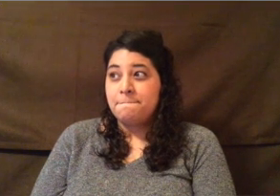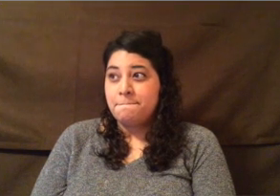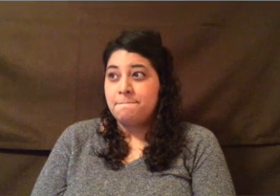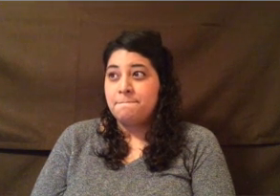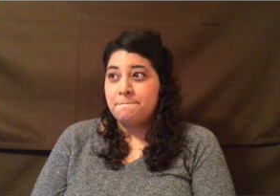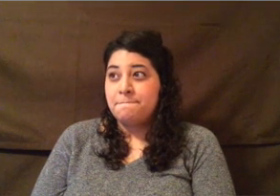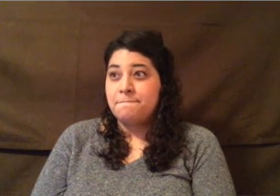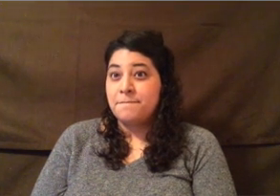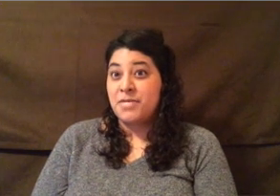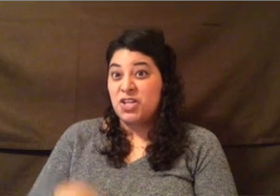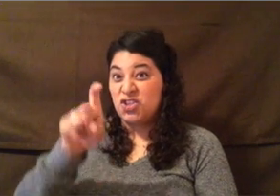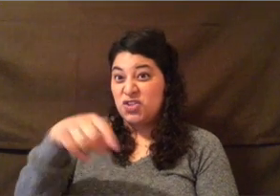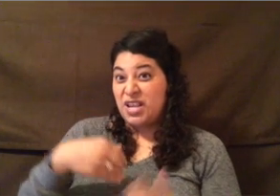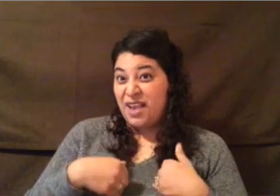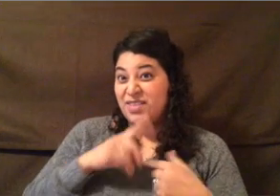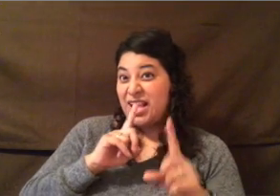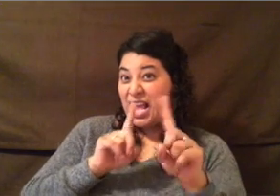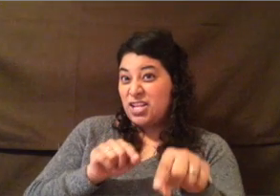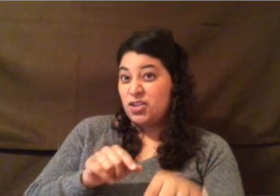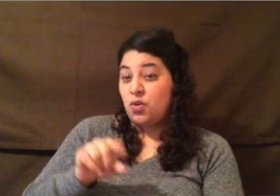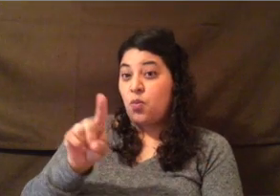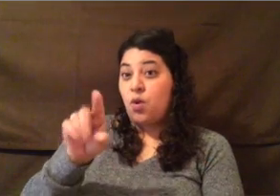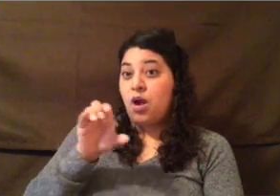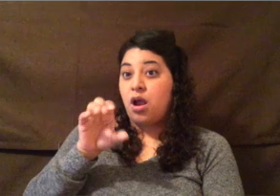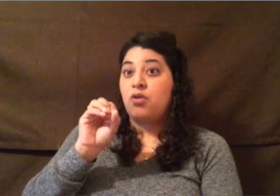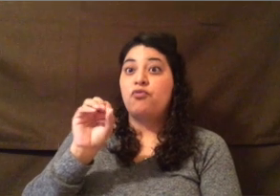You should have gotten the answer 104.